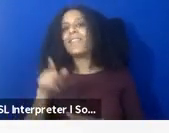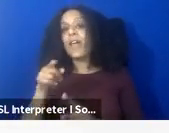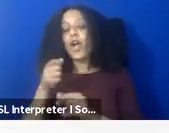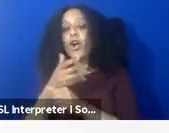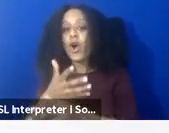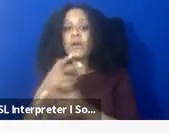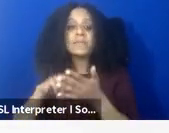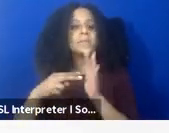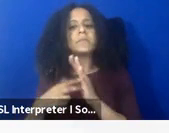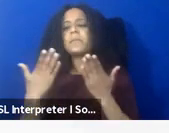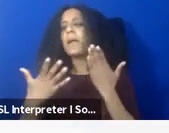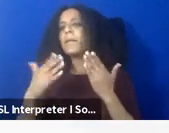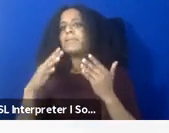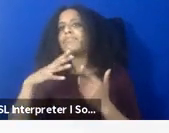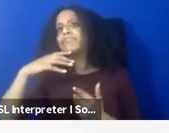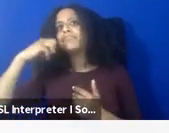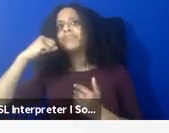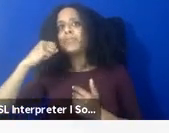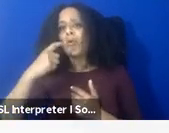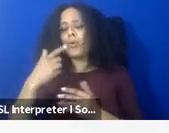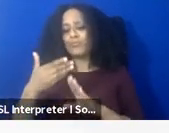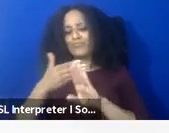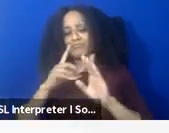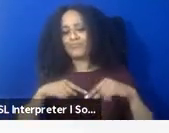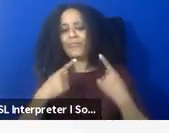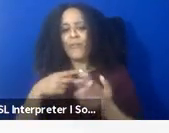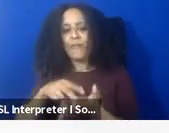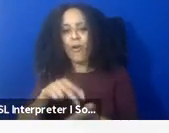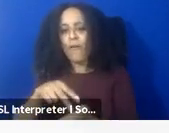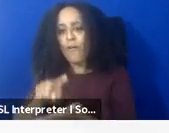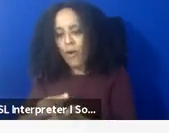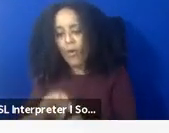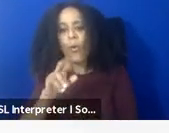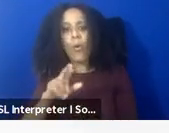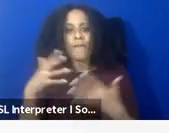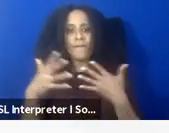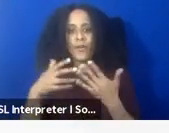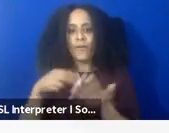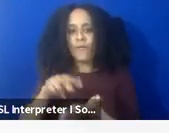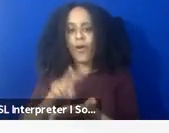They've either previously fallen or they have a fear of falling, and many have chronic conditions, but